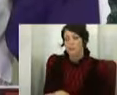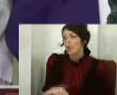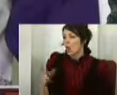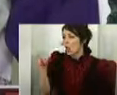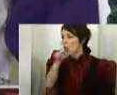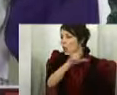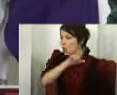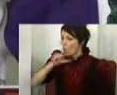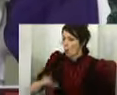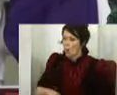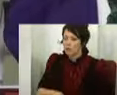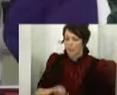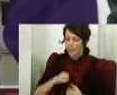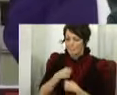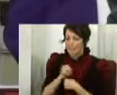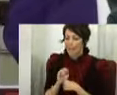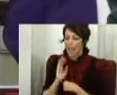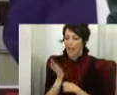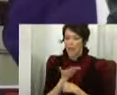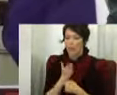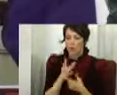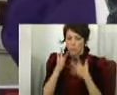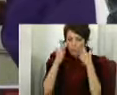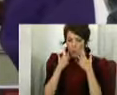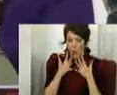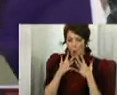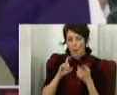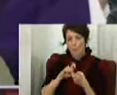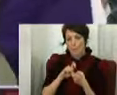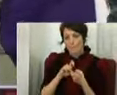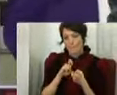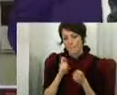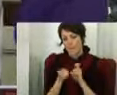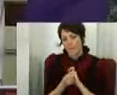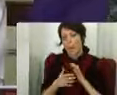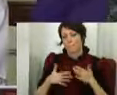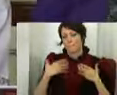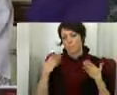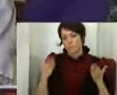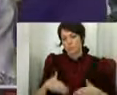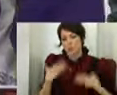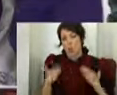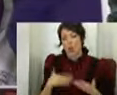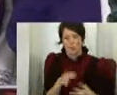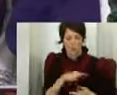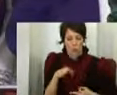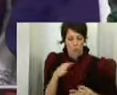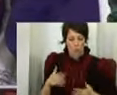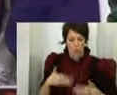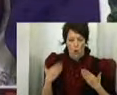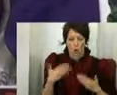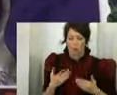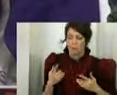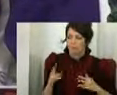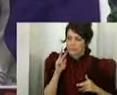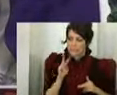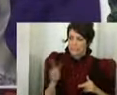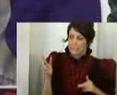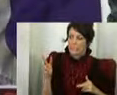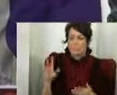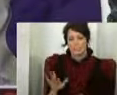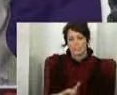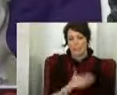turn all our sorrow into joy. May our souls rejoice at your appearing. May we magnify you as we